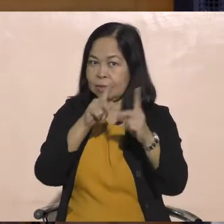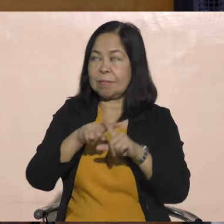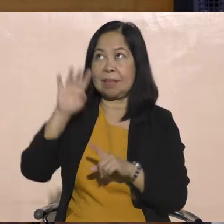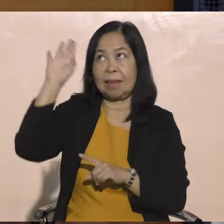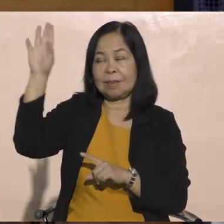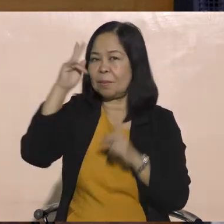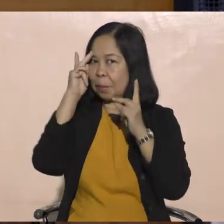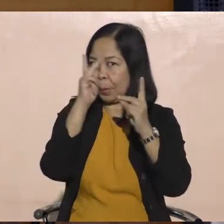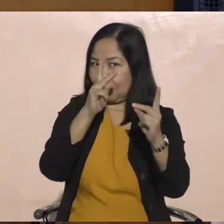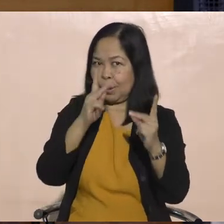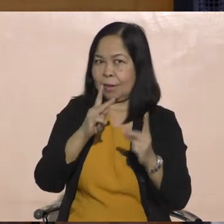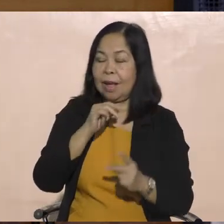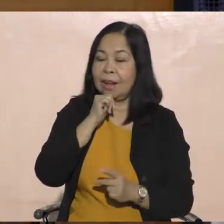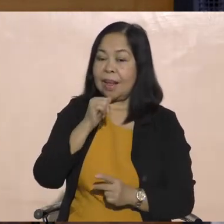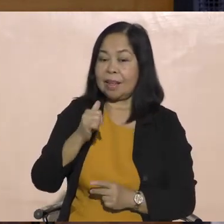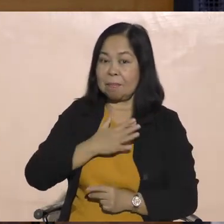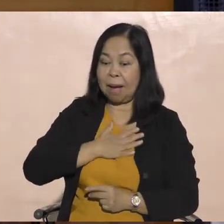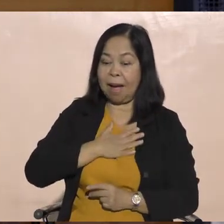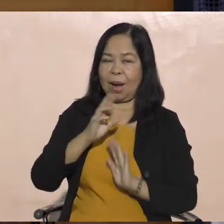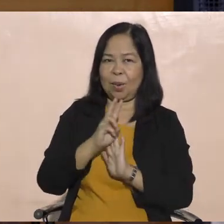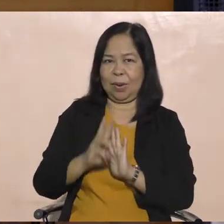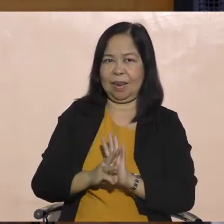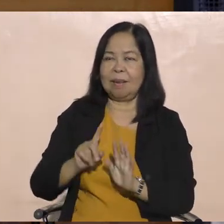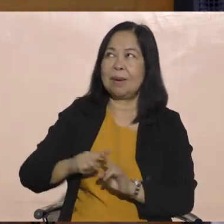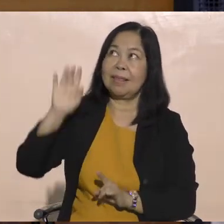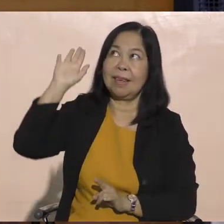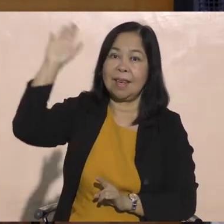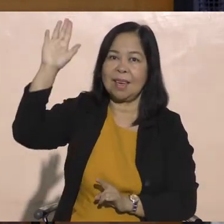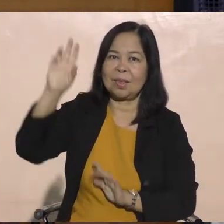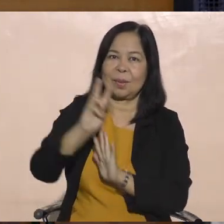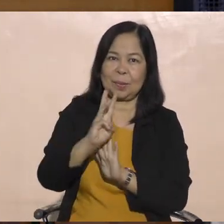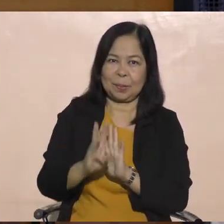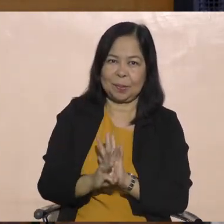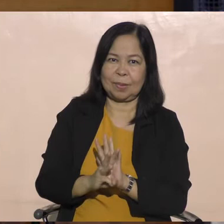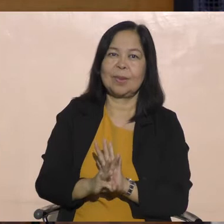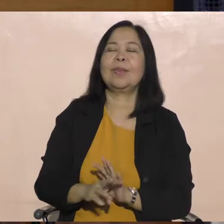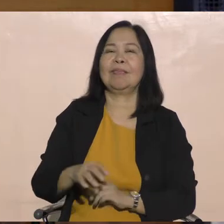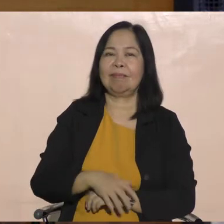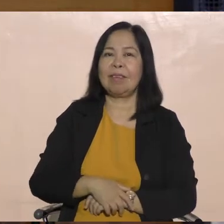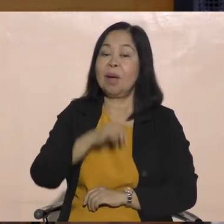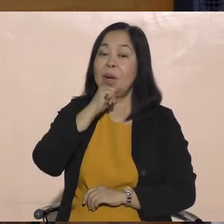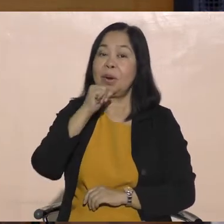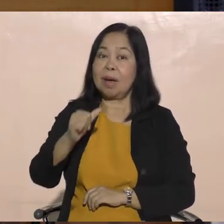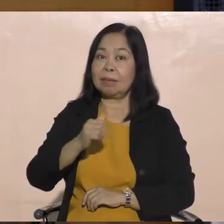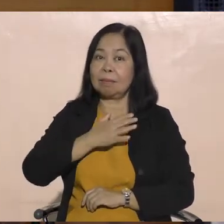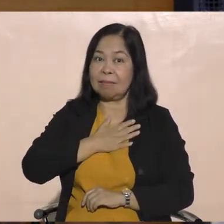pag-evaluate sa insaktong panahon. But the right time is according to His time. Amen? Hallelujah. There